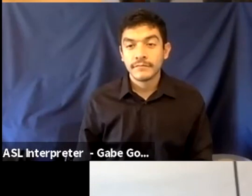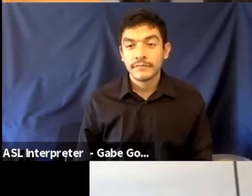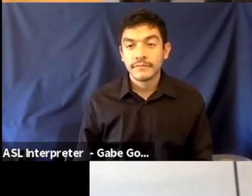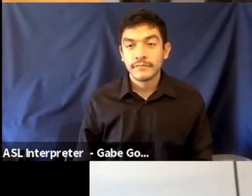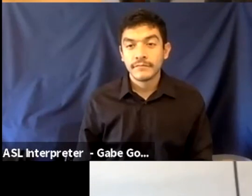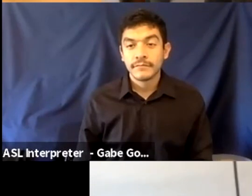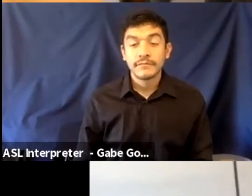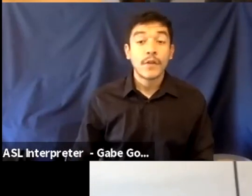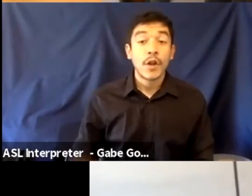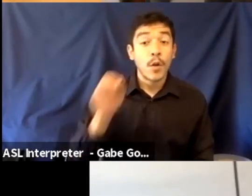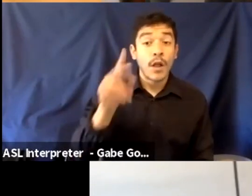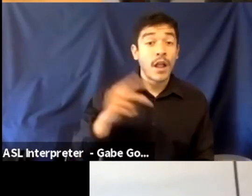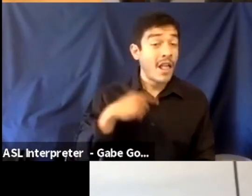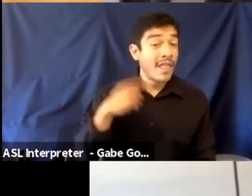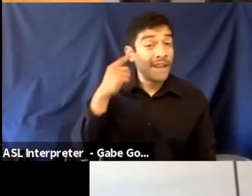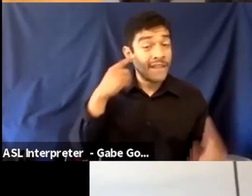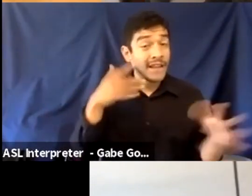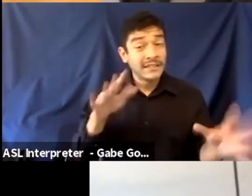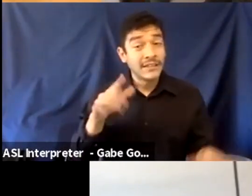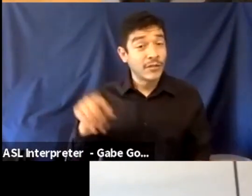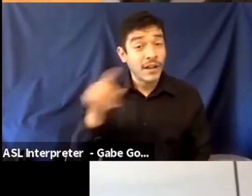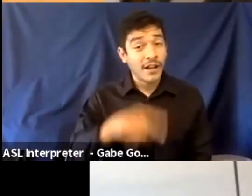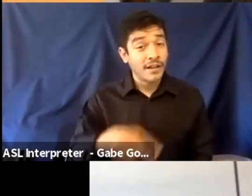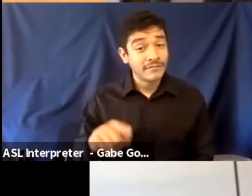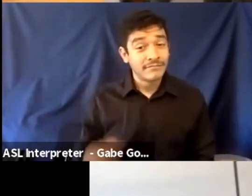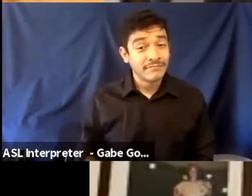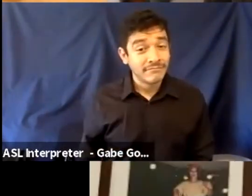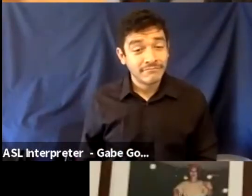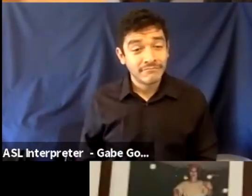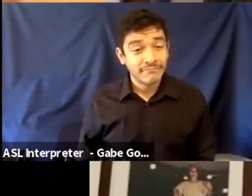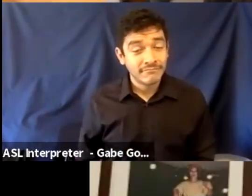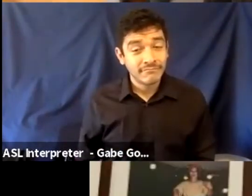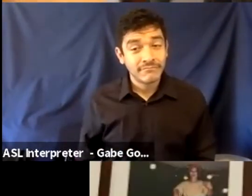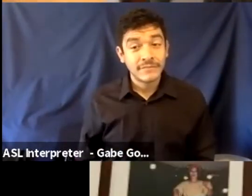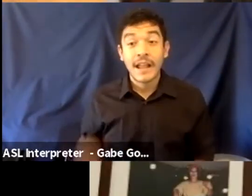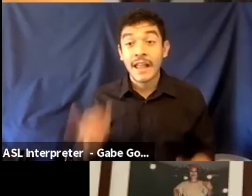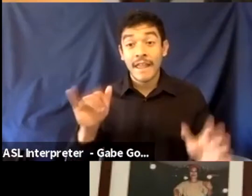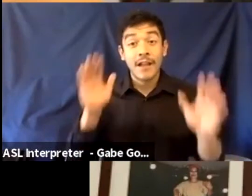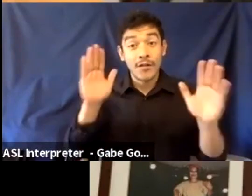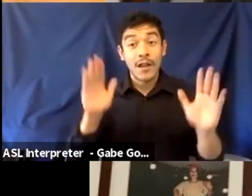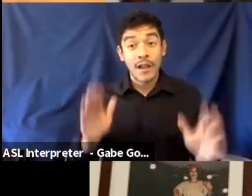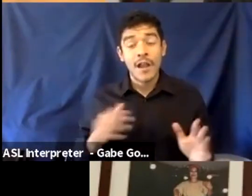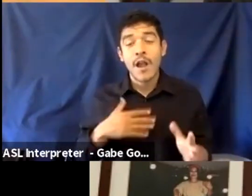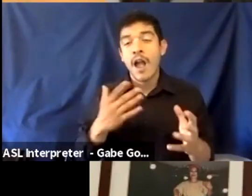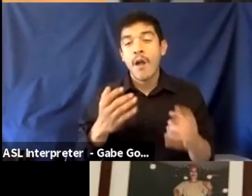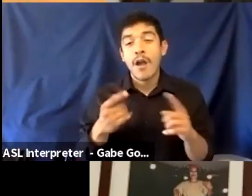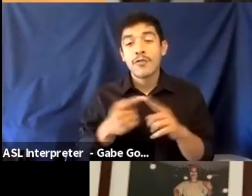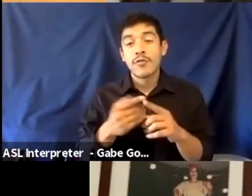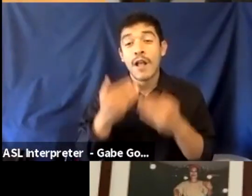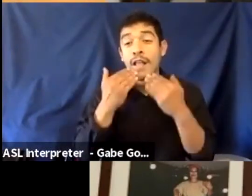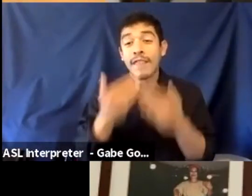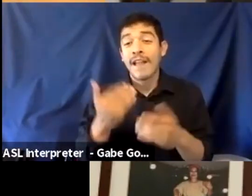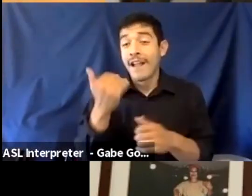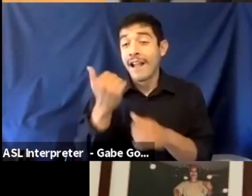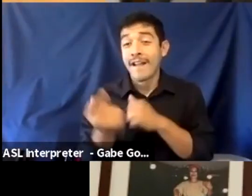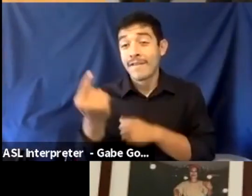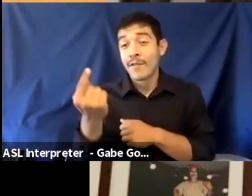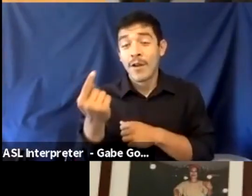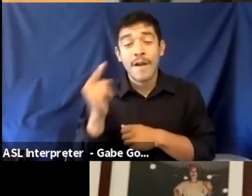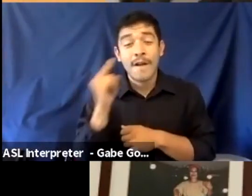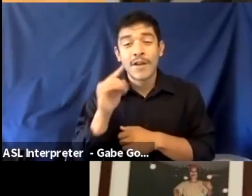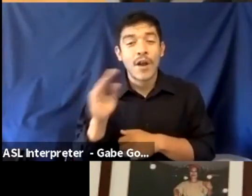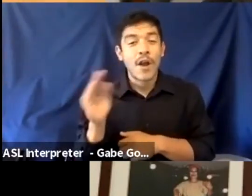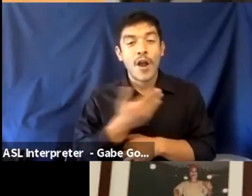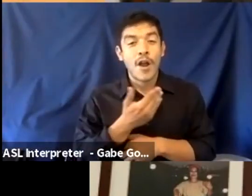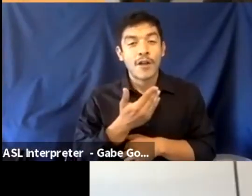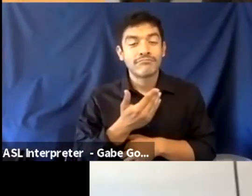Okay, yeah, I think that's it, you guys. That's great. Well, I just wanted to thank everyone for